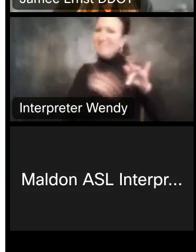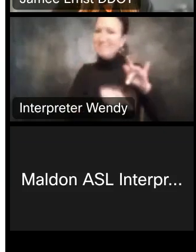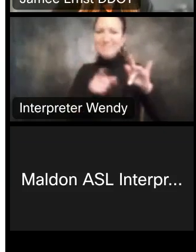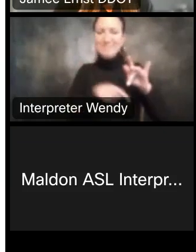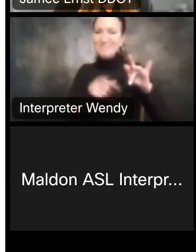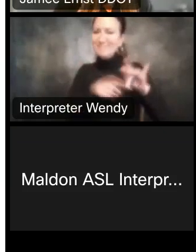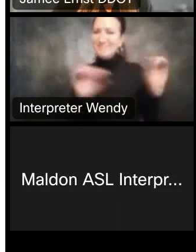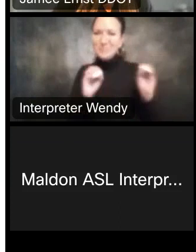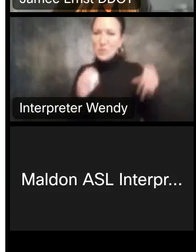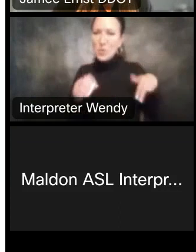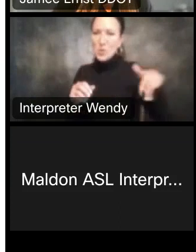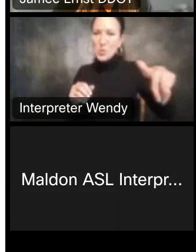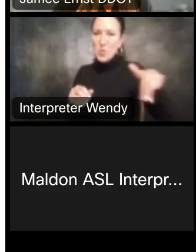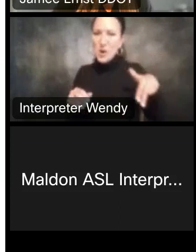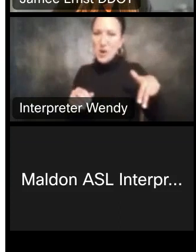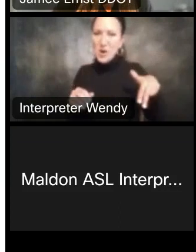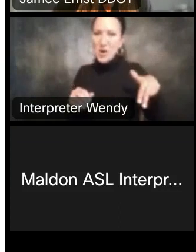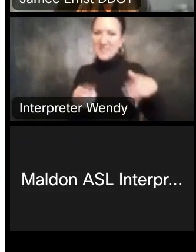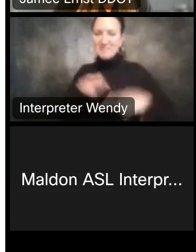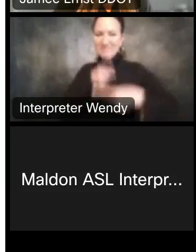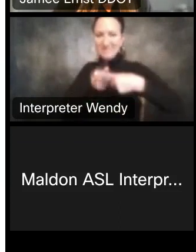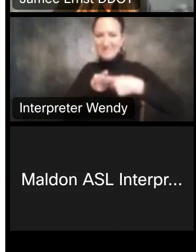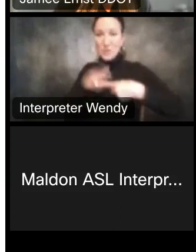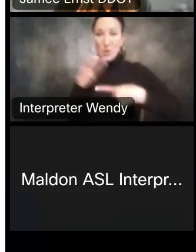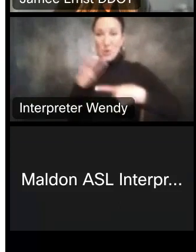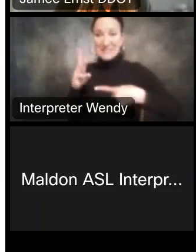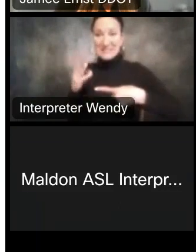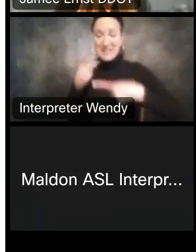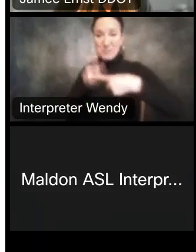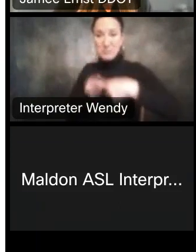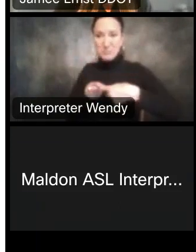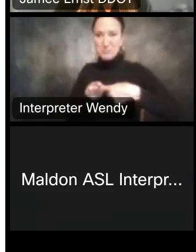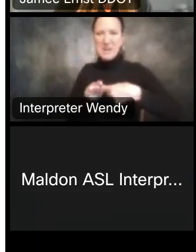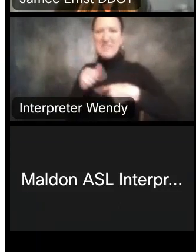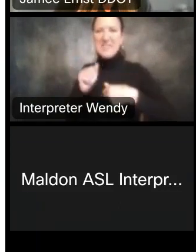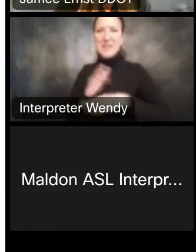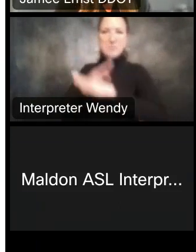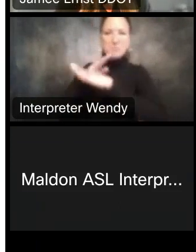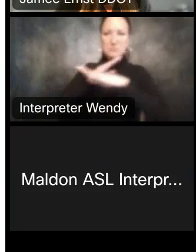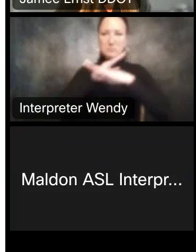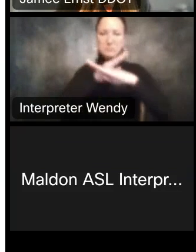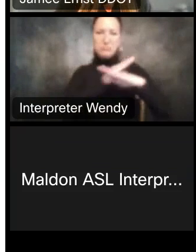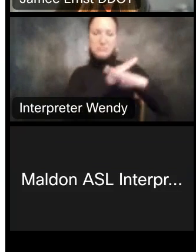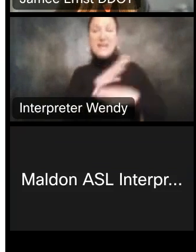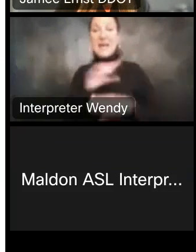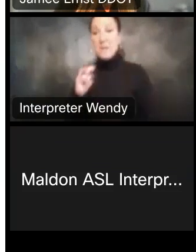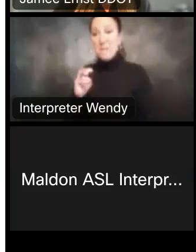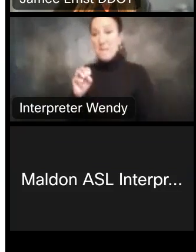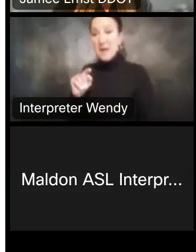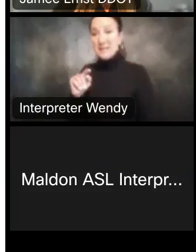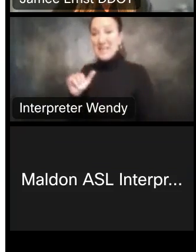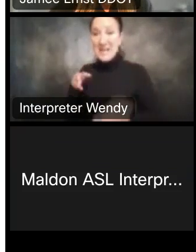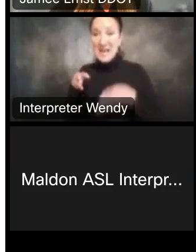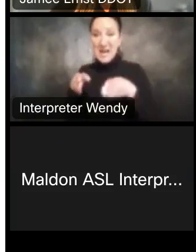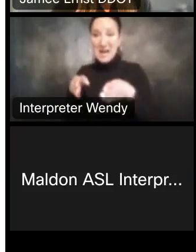sidewalks, as you can see on Fenwick and 16th, tree box obstructions, and then narrow sidewalks on Montana as well. So